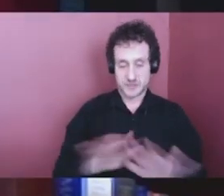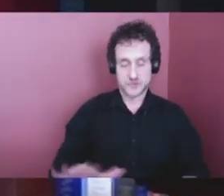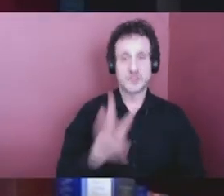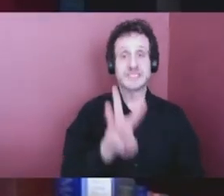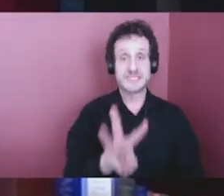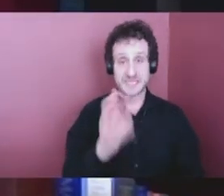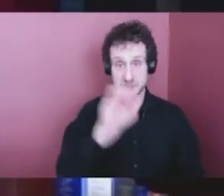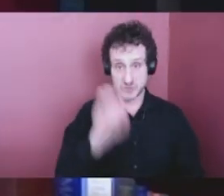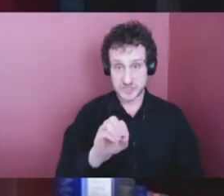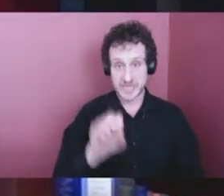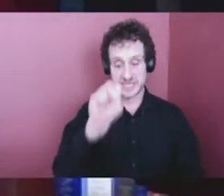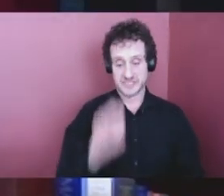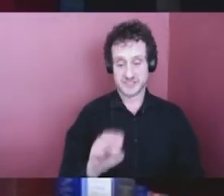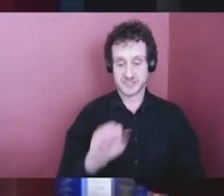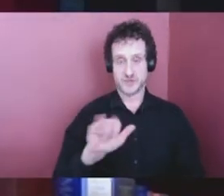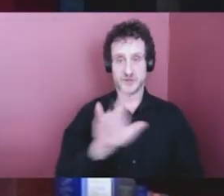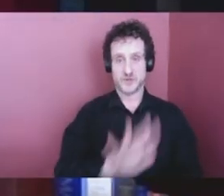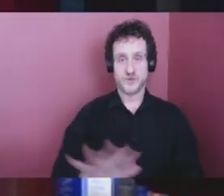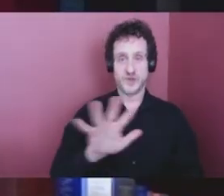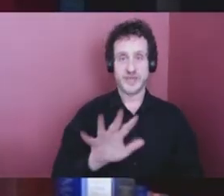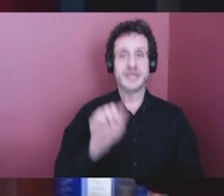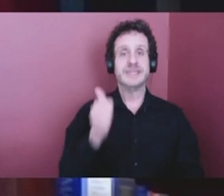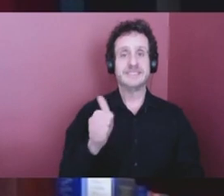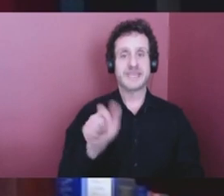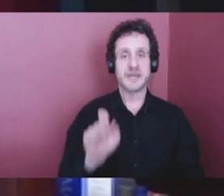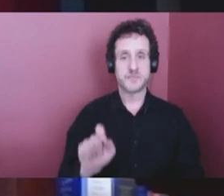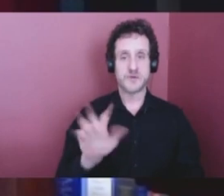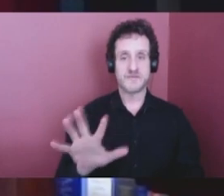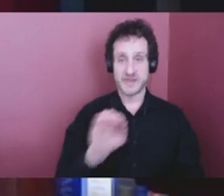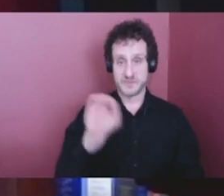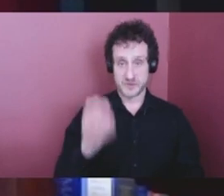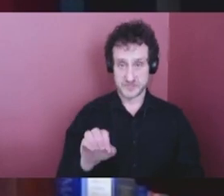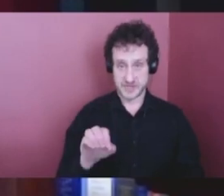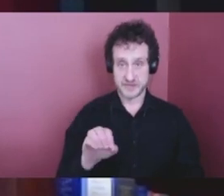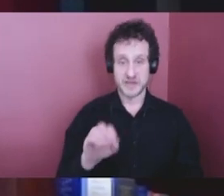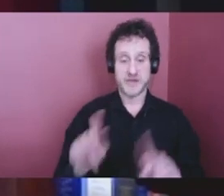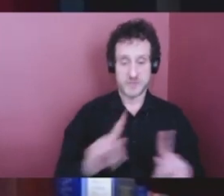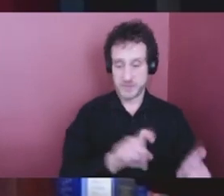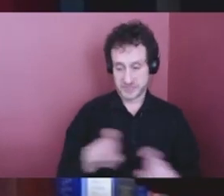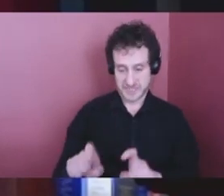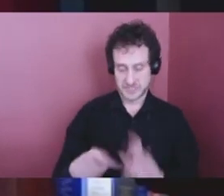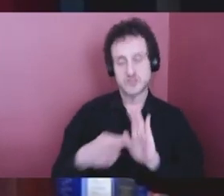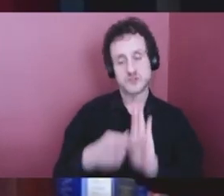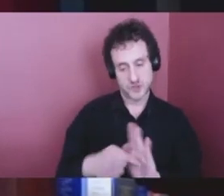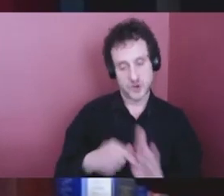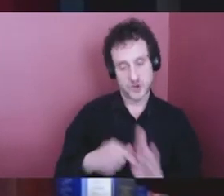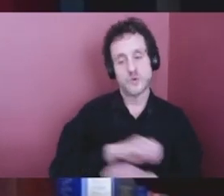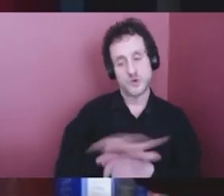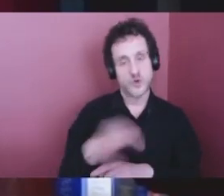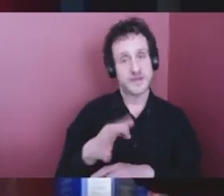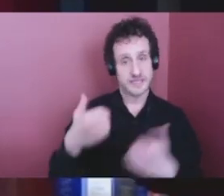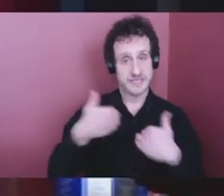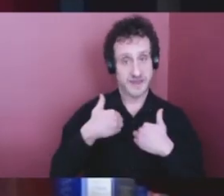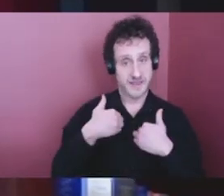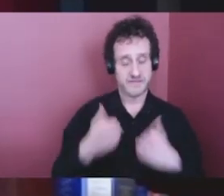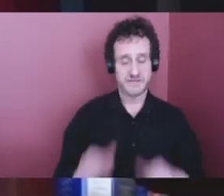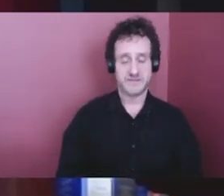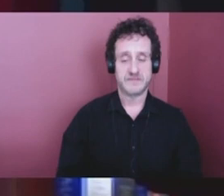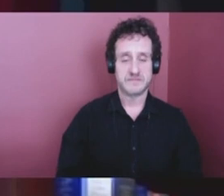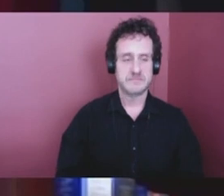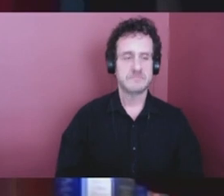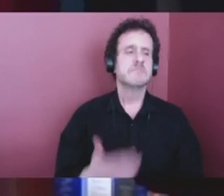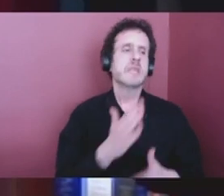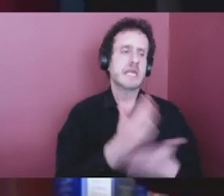the Southern region at 10.5%. Because hospitals vary in the time they take to submit